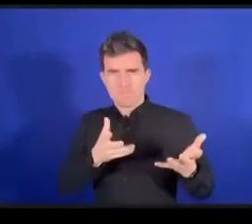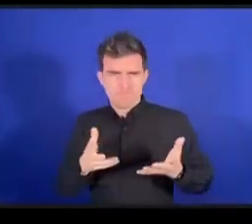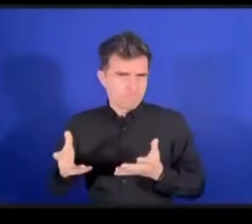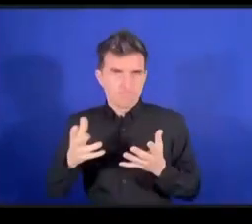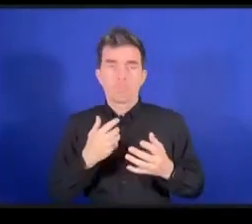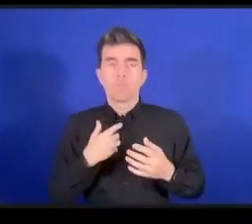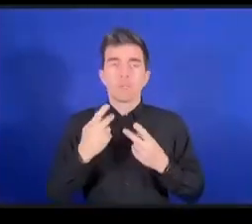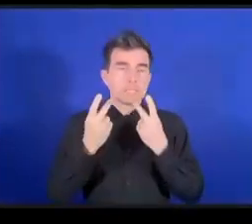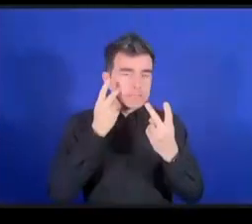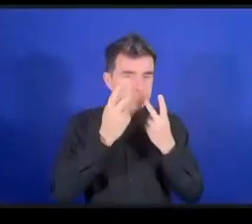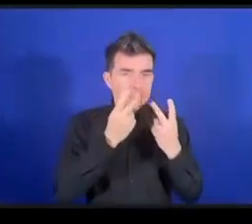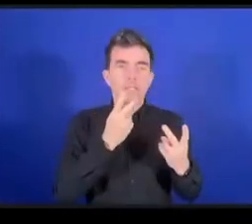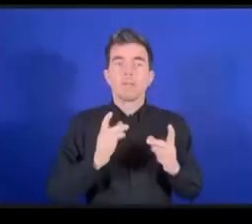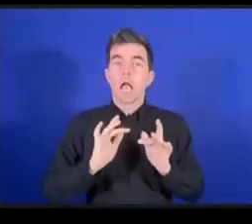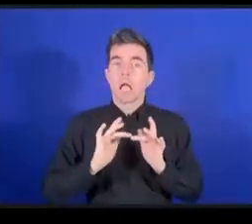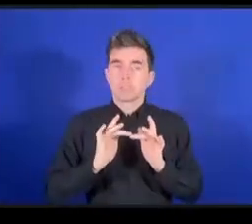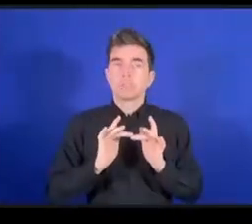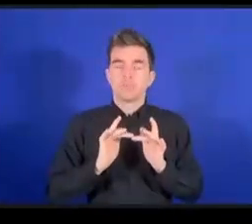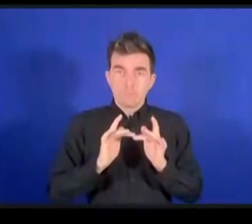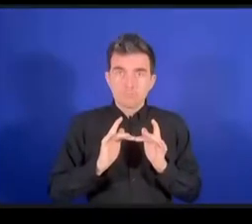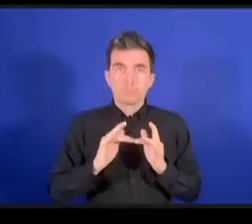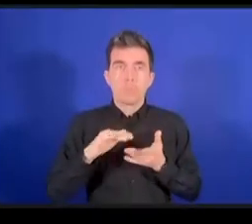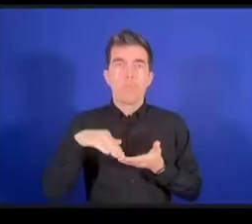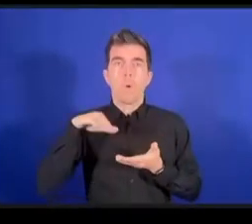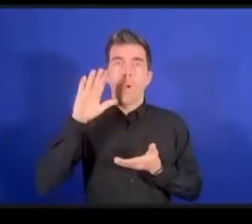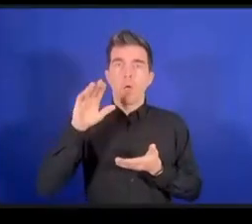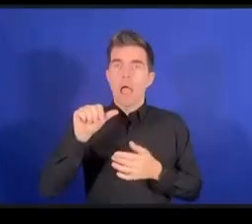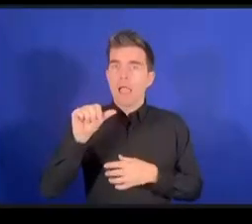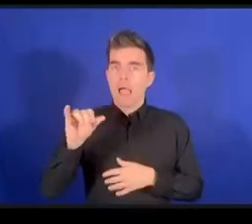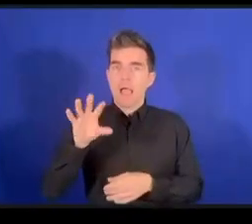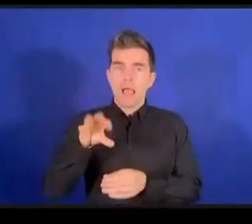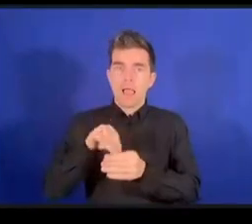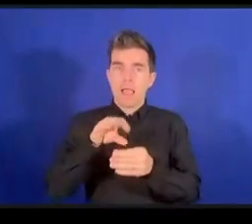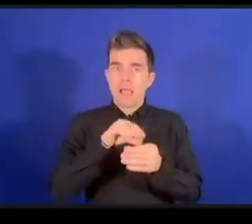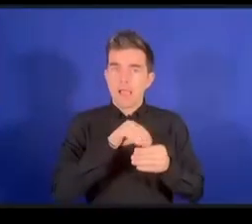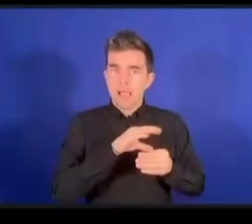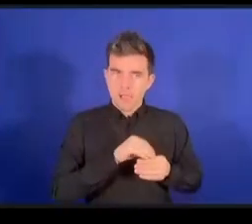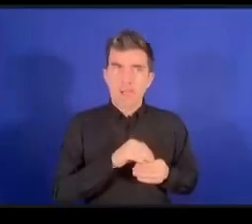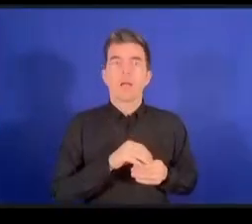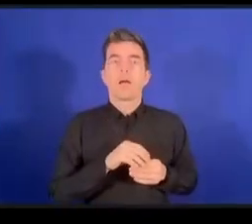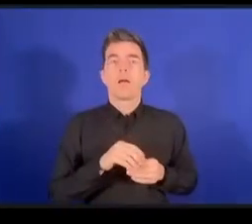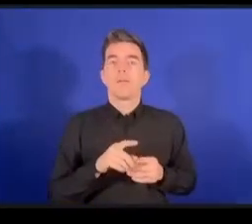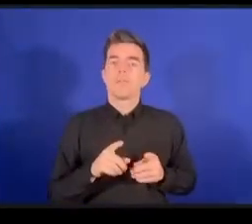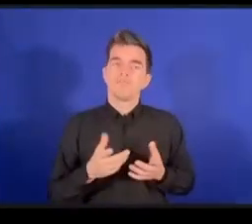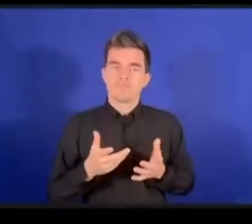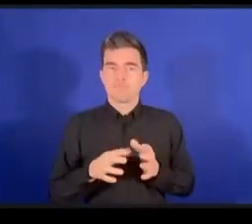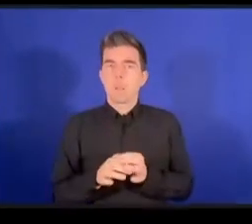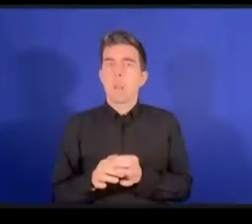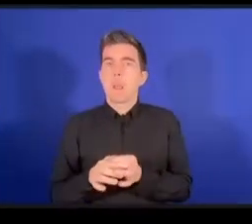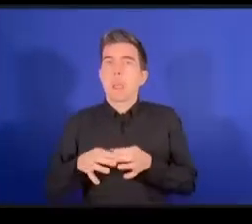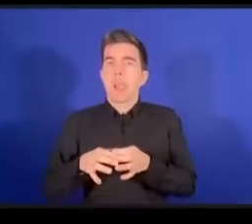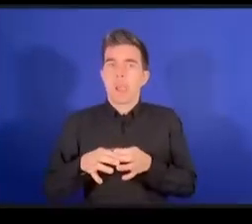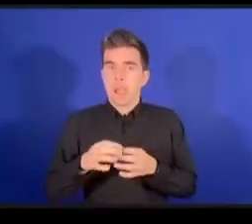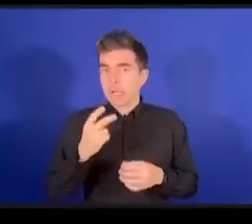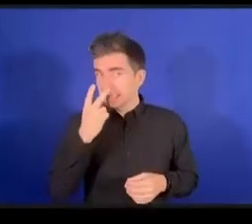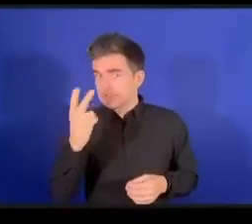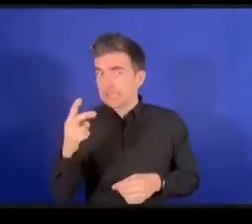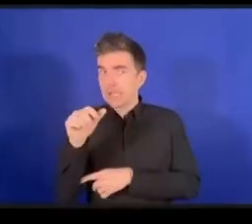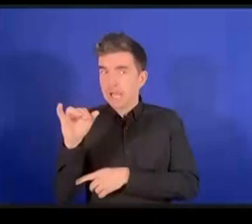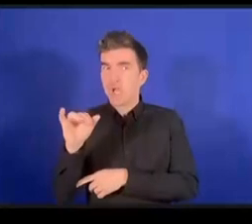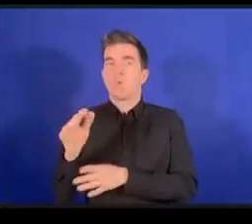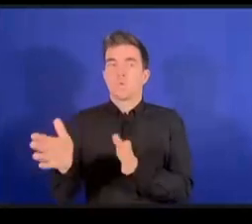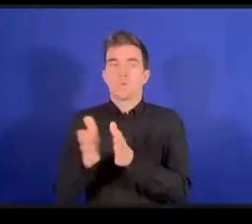the broad field of artificial intelligence, which has become very public and very transformative, which is generative